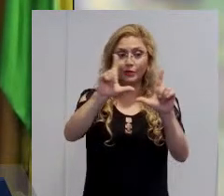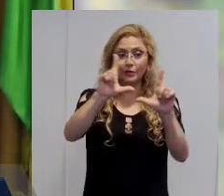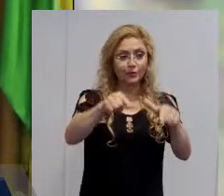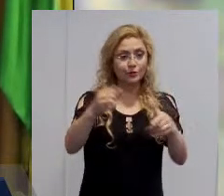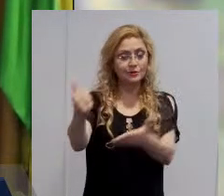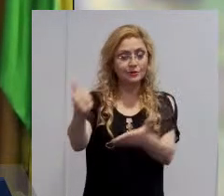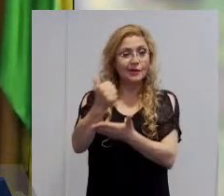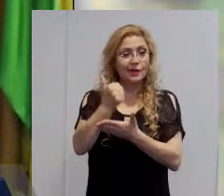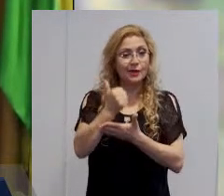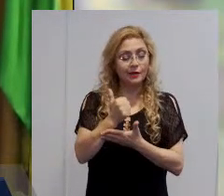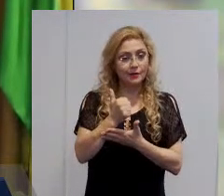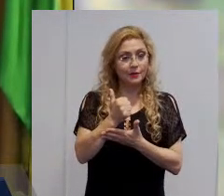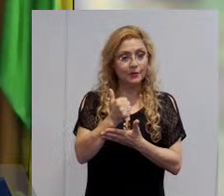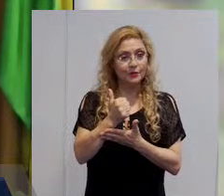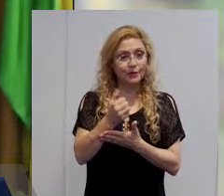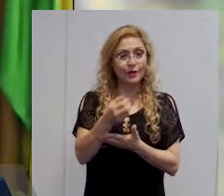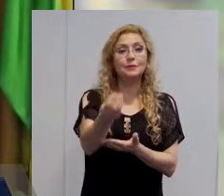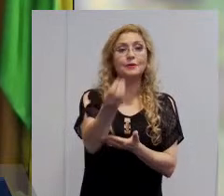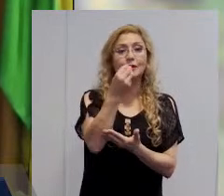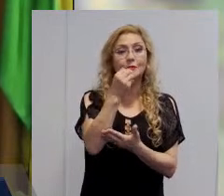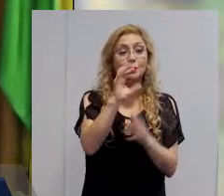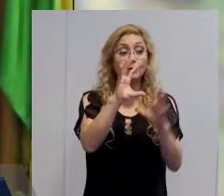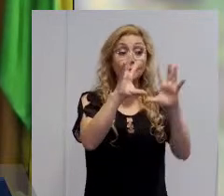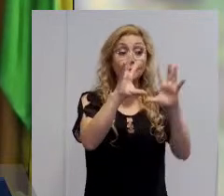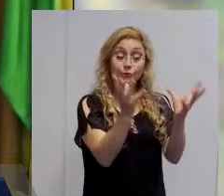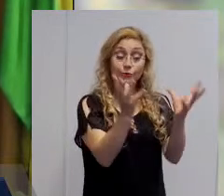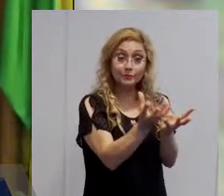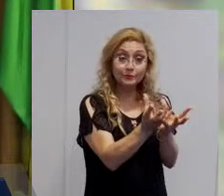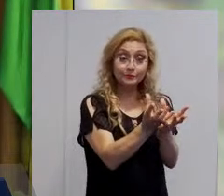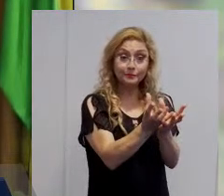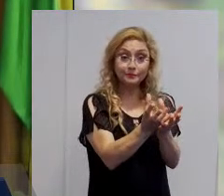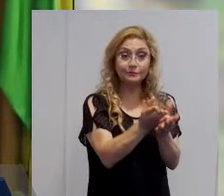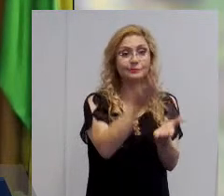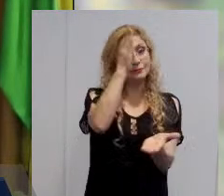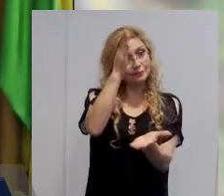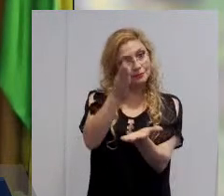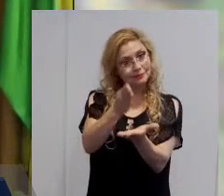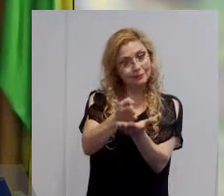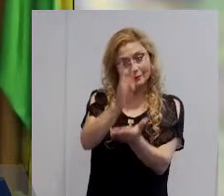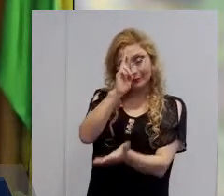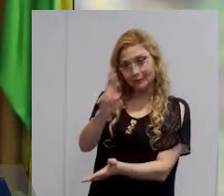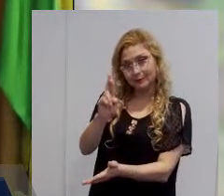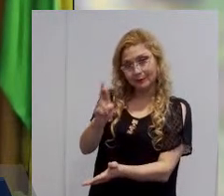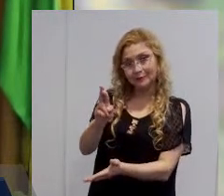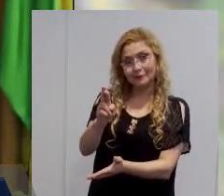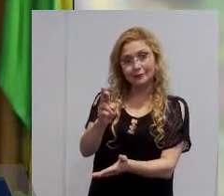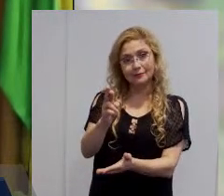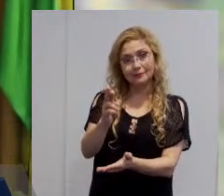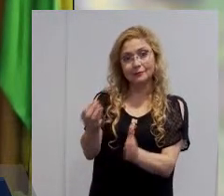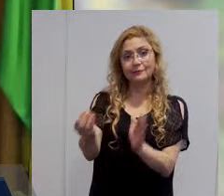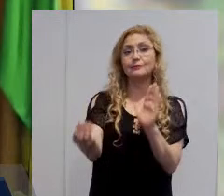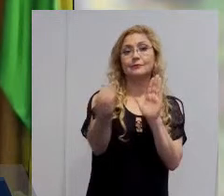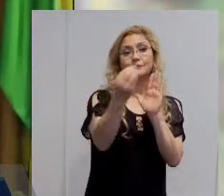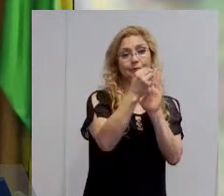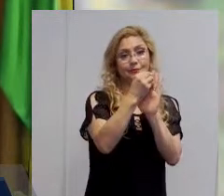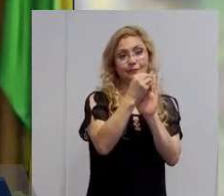livestock owners, handlers, and people, fishermen, we